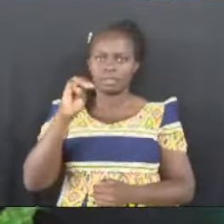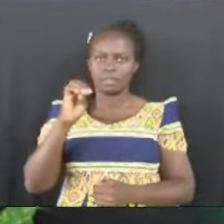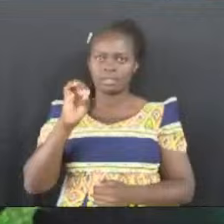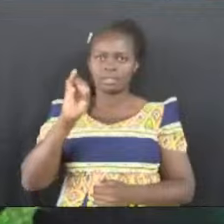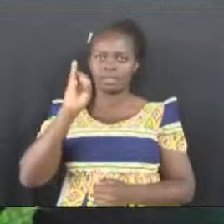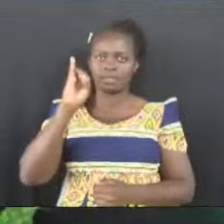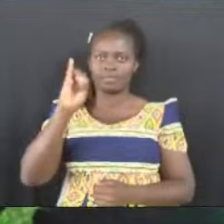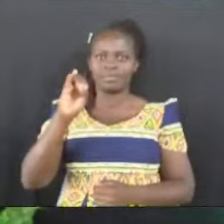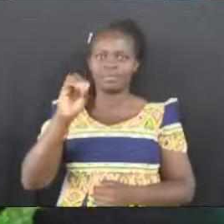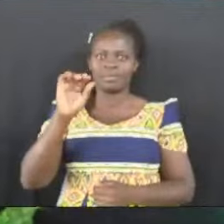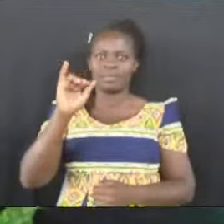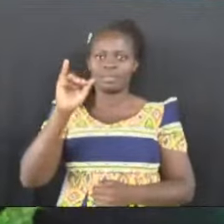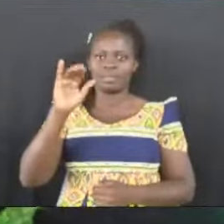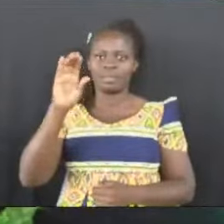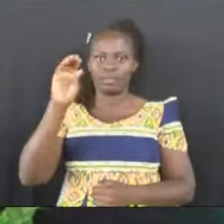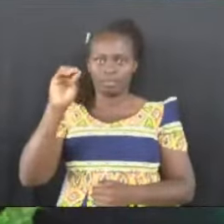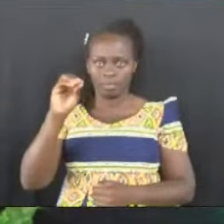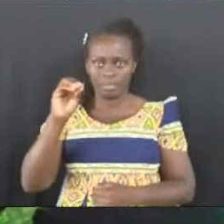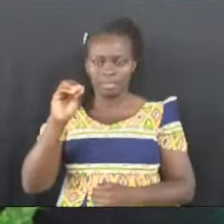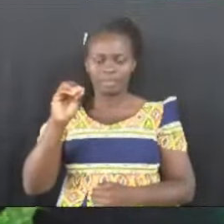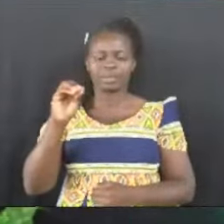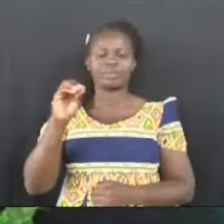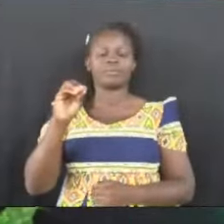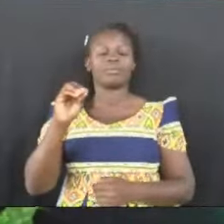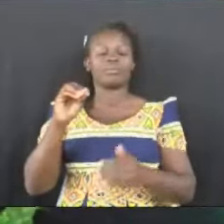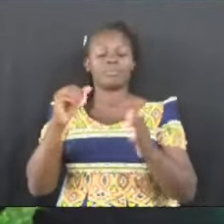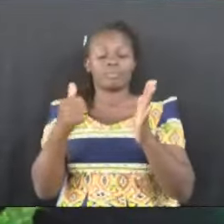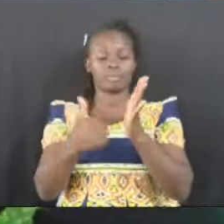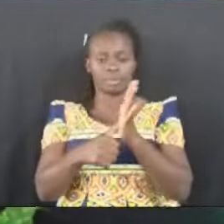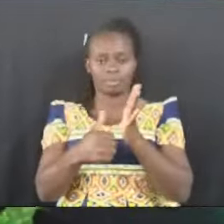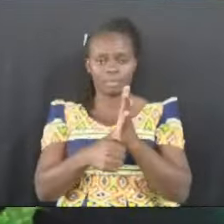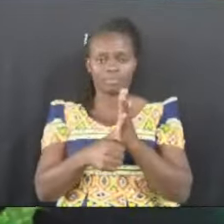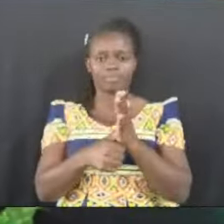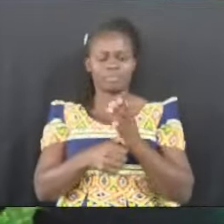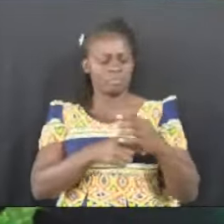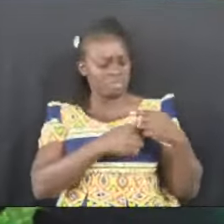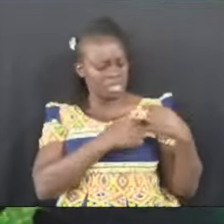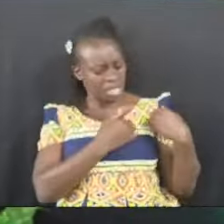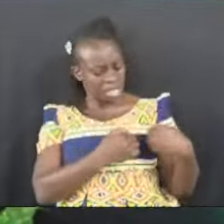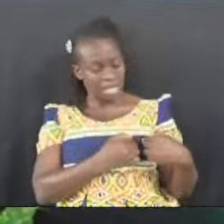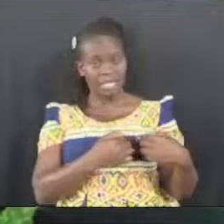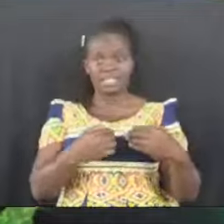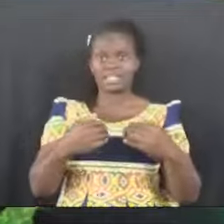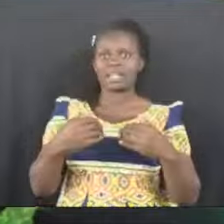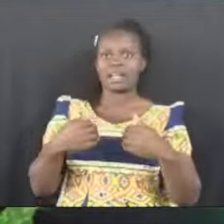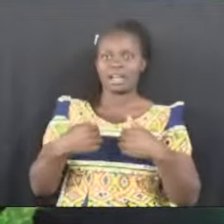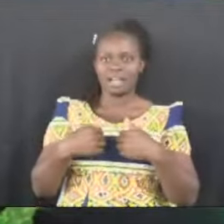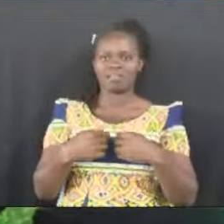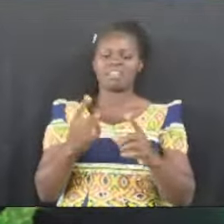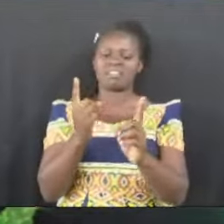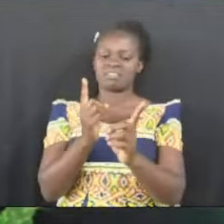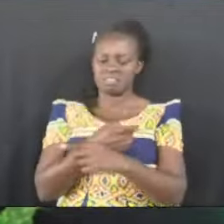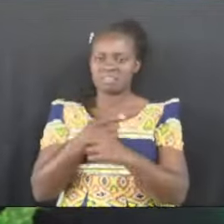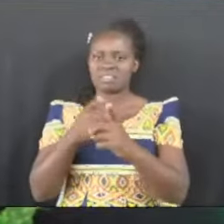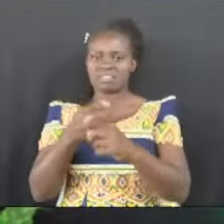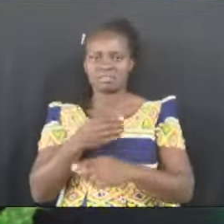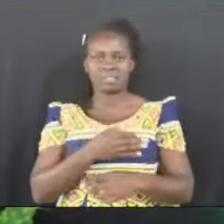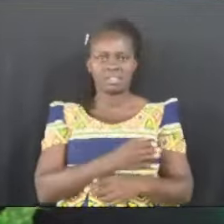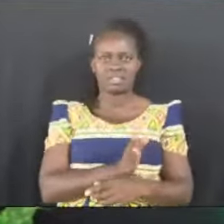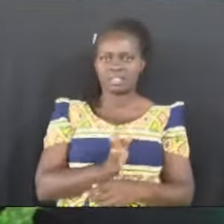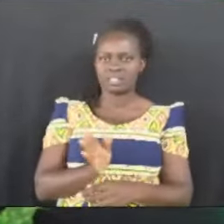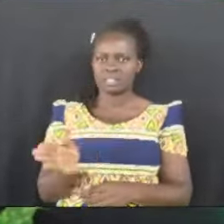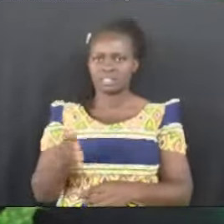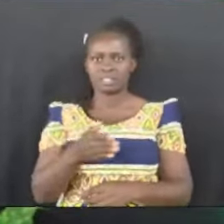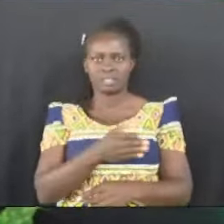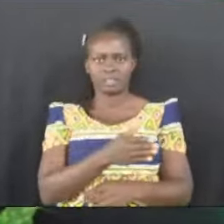you know. Our heart has several chambers with different functions. And one of